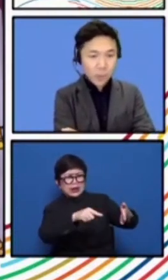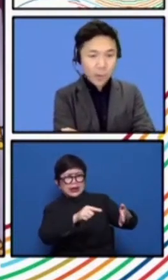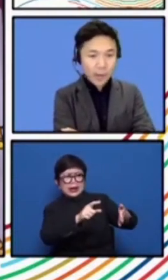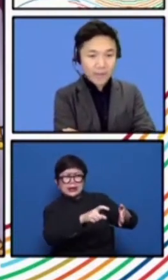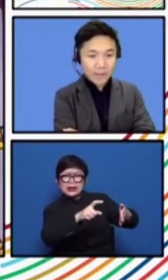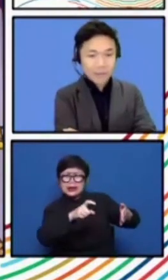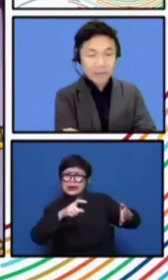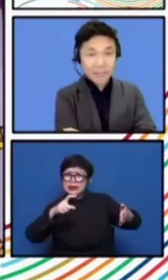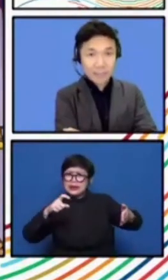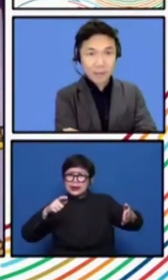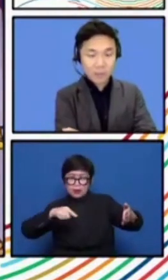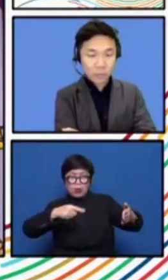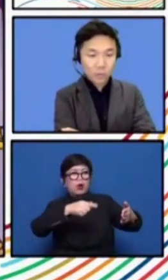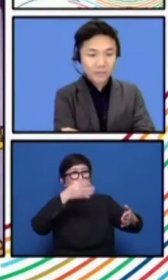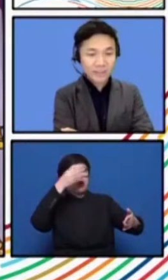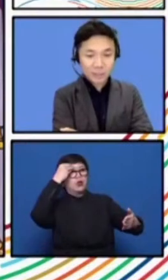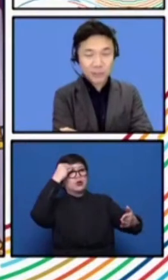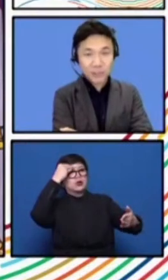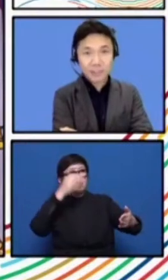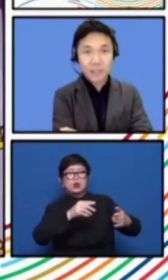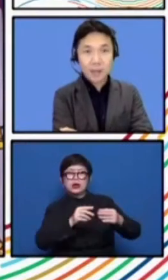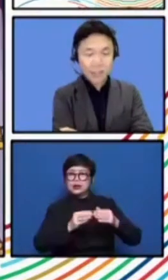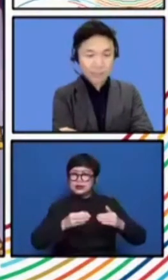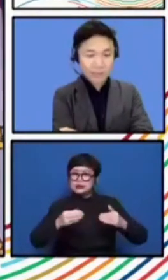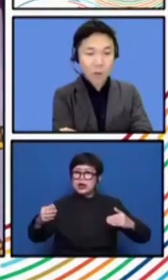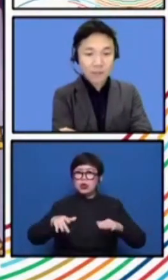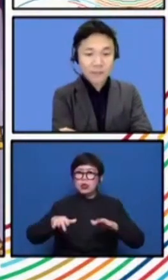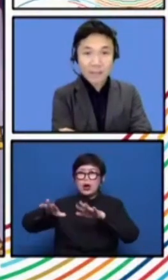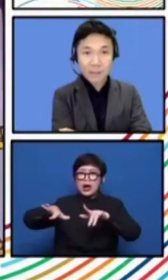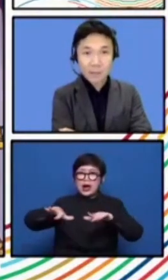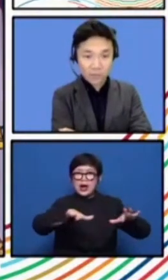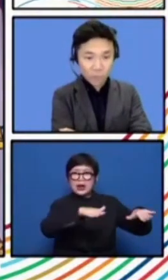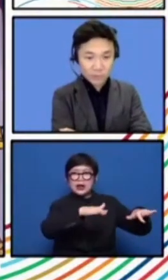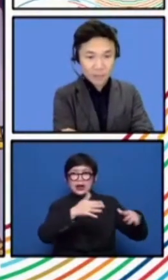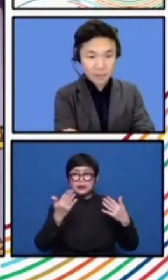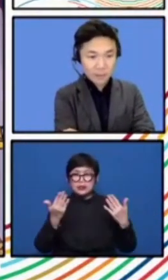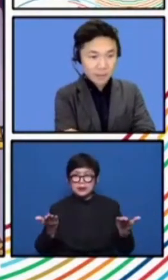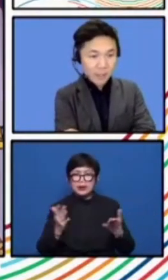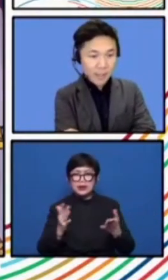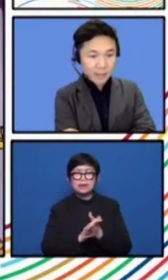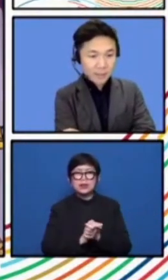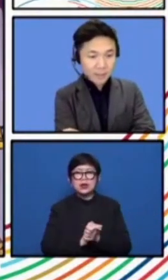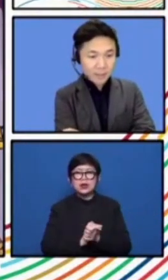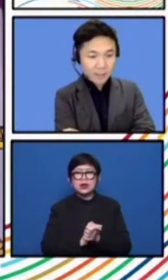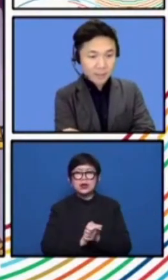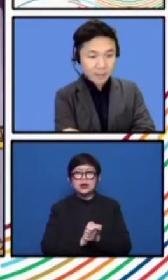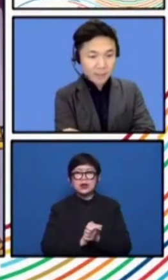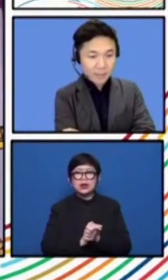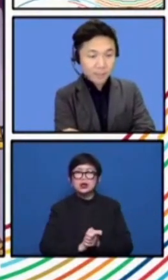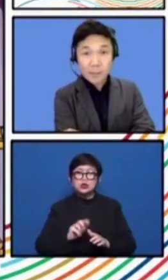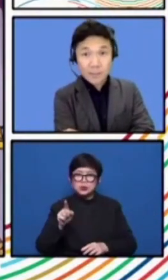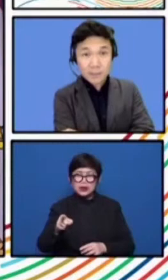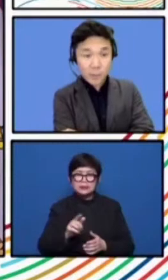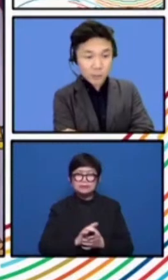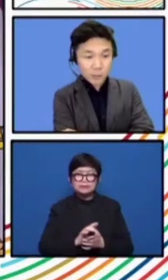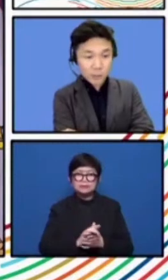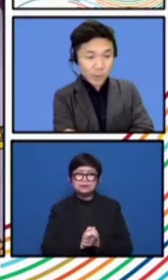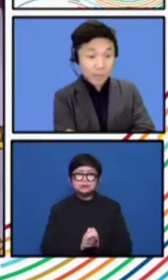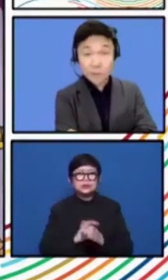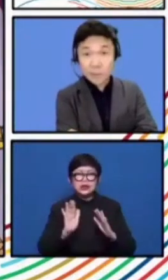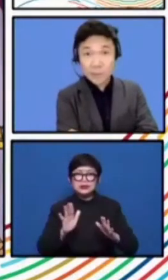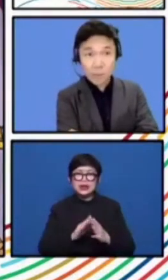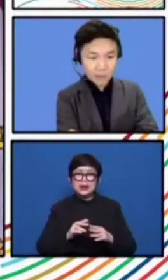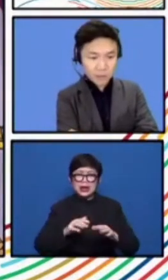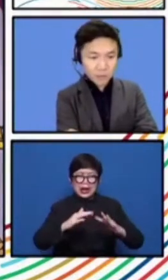whenever the stick or the worn touches or comes in contact with water and and it is a situation where emergency